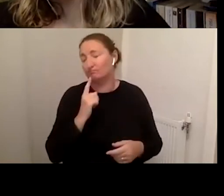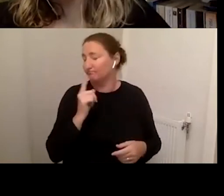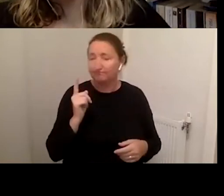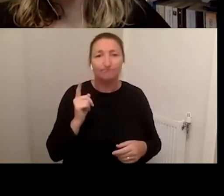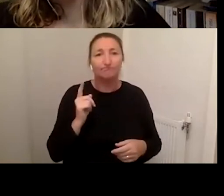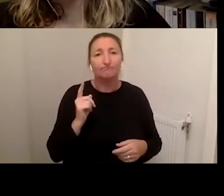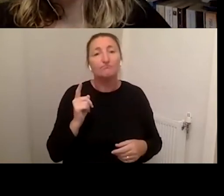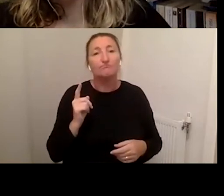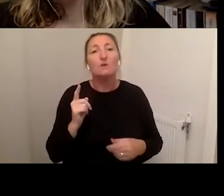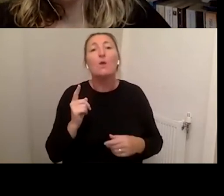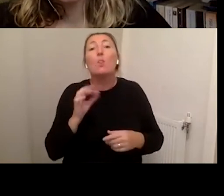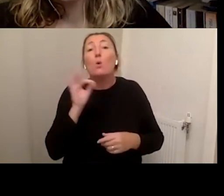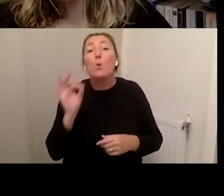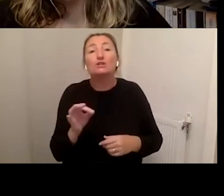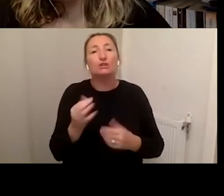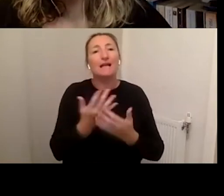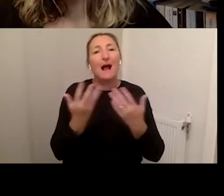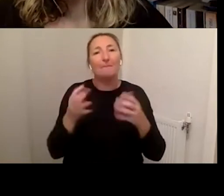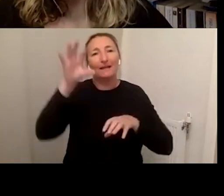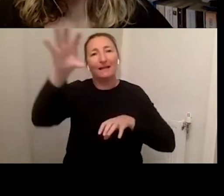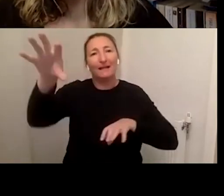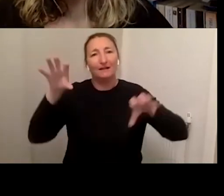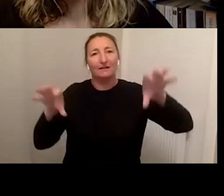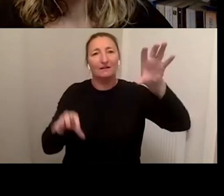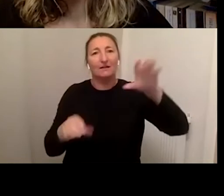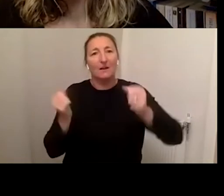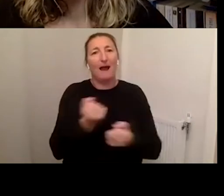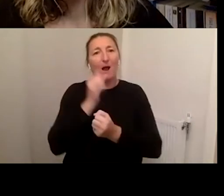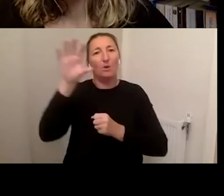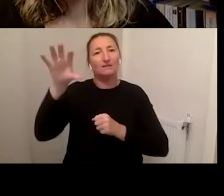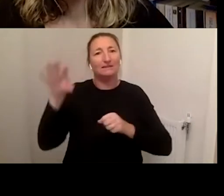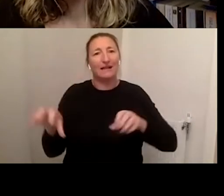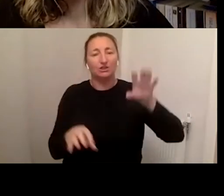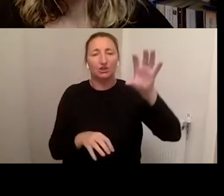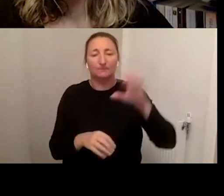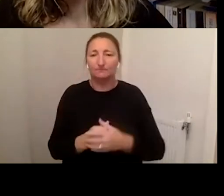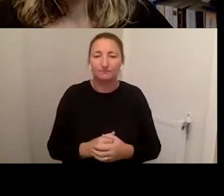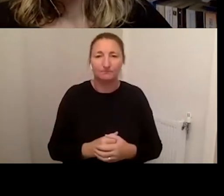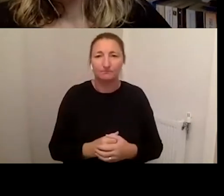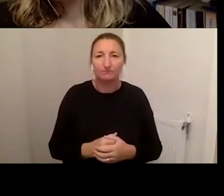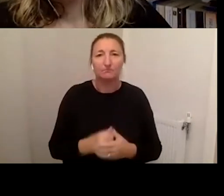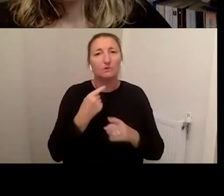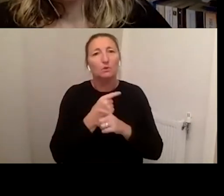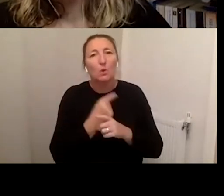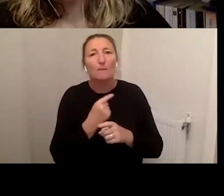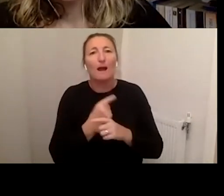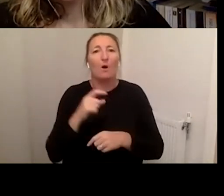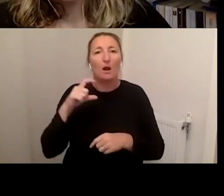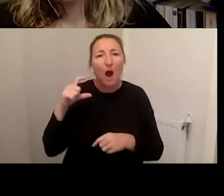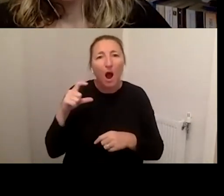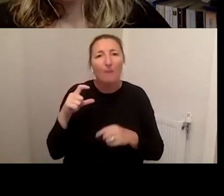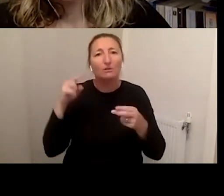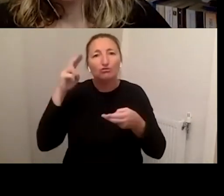much we have. And the debate is completely warped by issues like firm power, by carbon emissions reduction. These